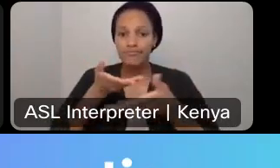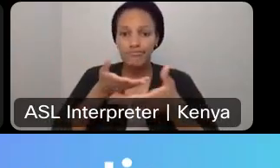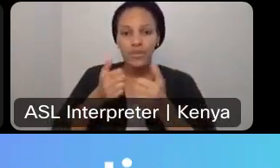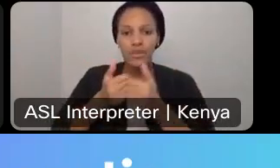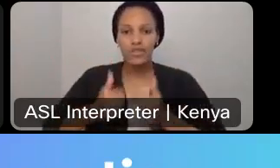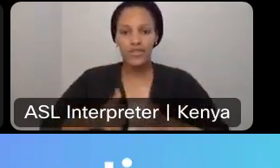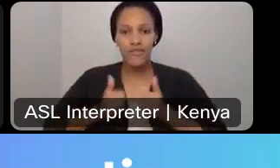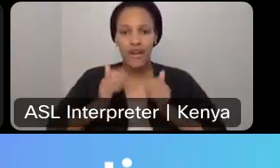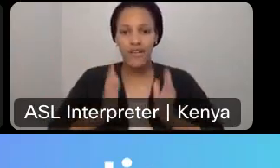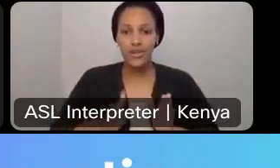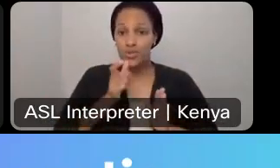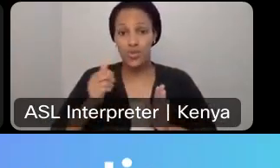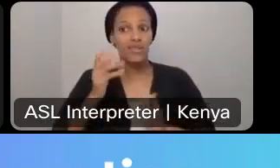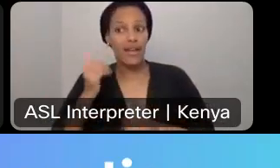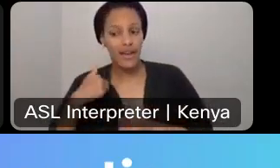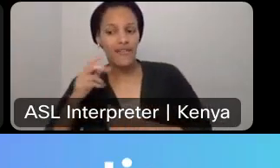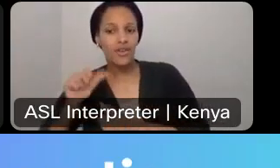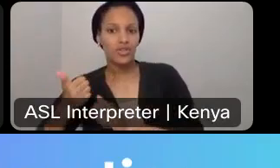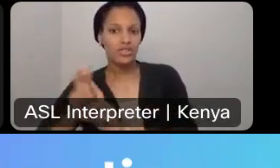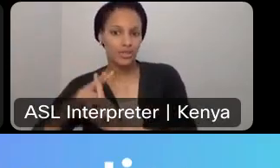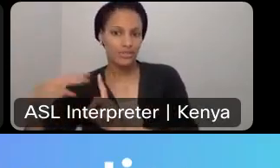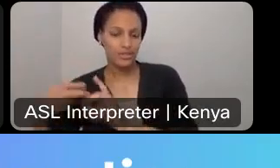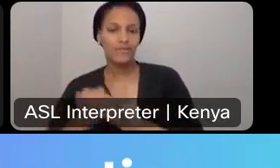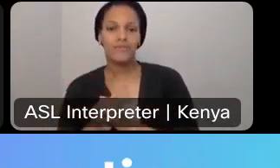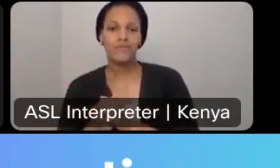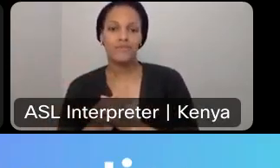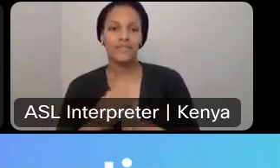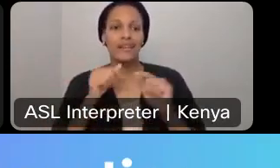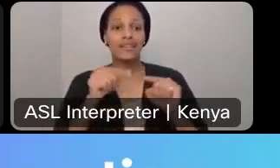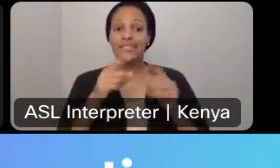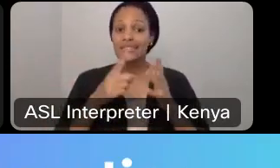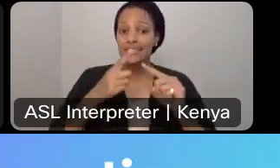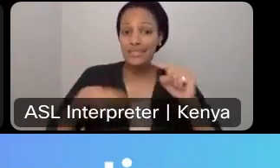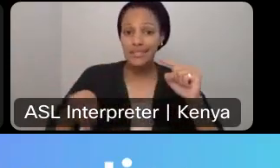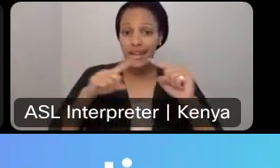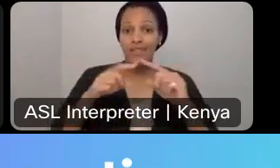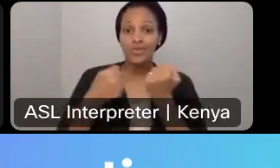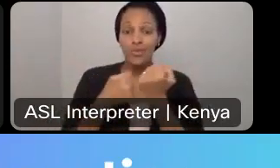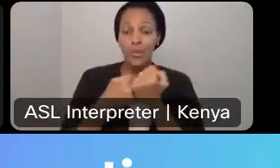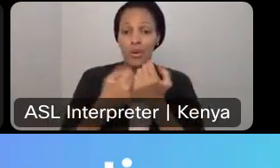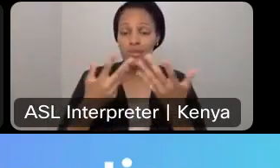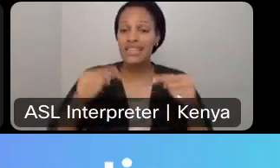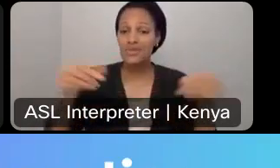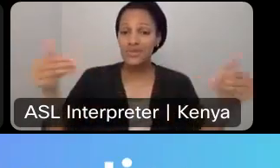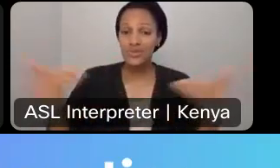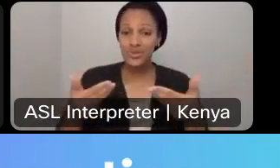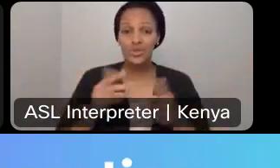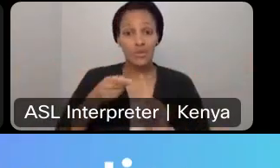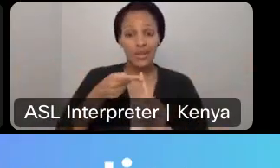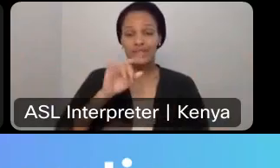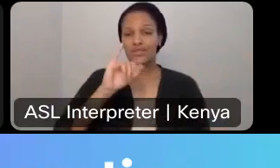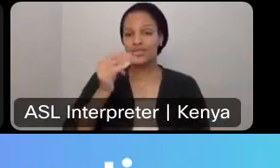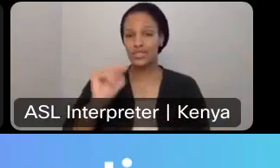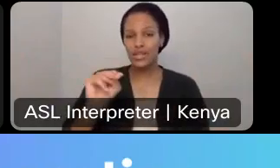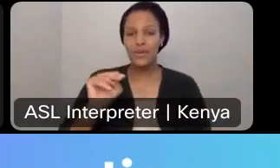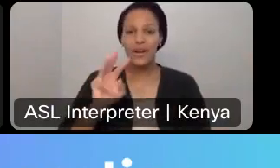alternative perceptions. The cycle of support was introduced in our January webinar, Building Bridges